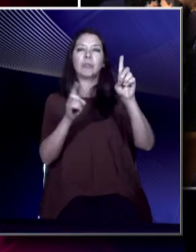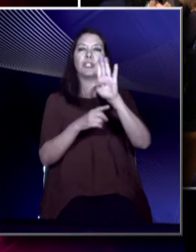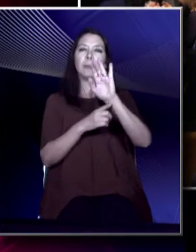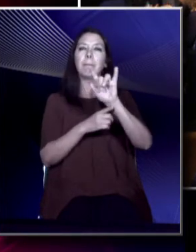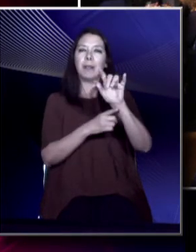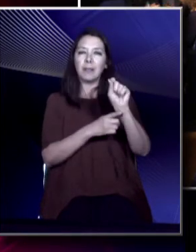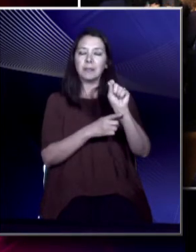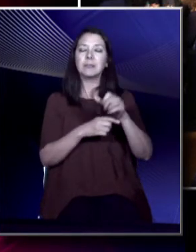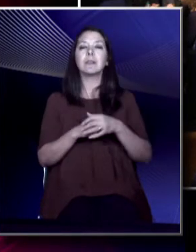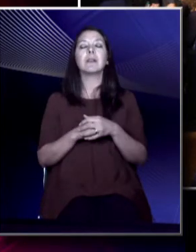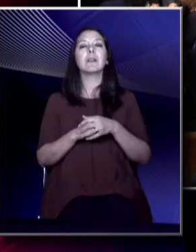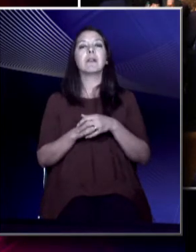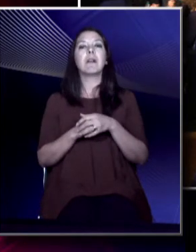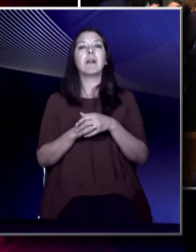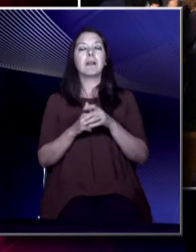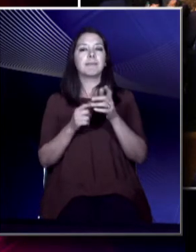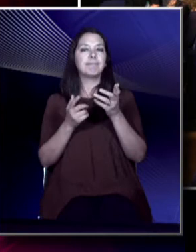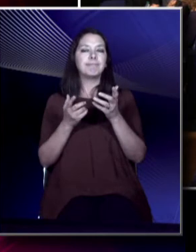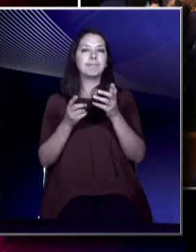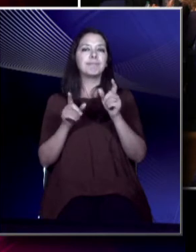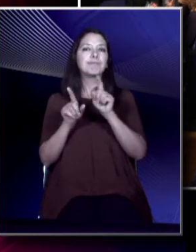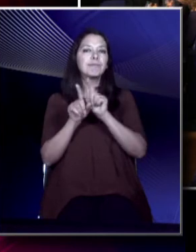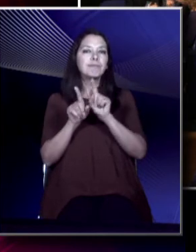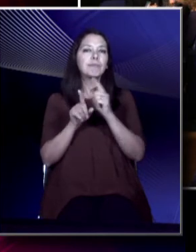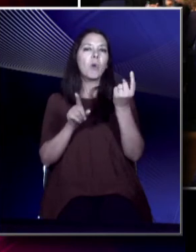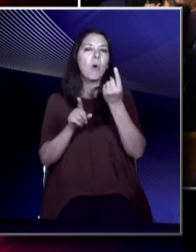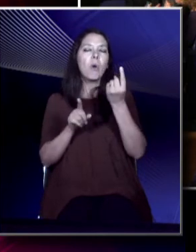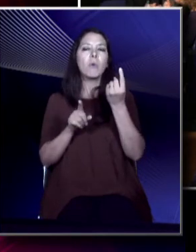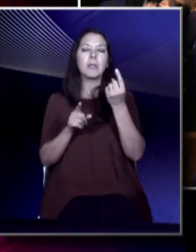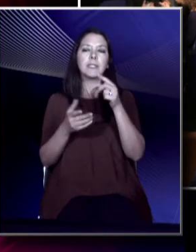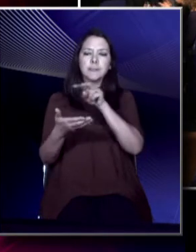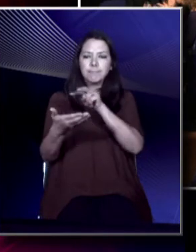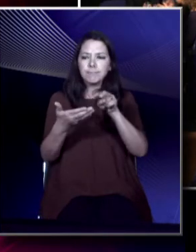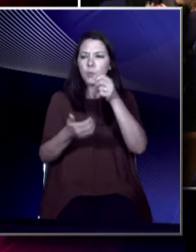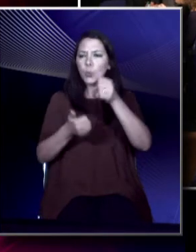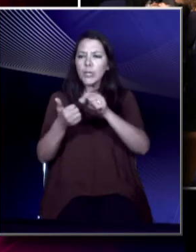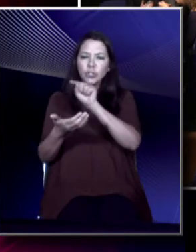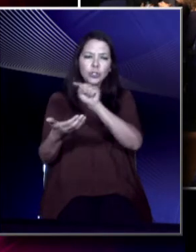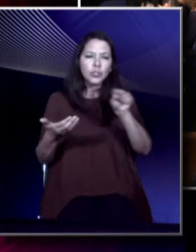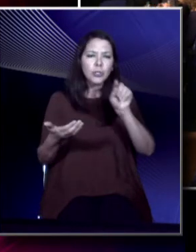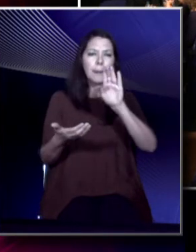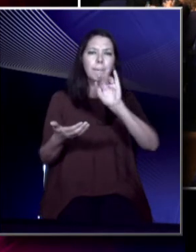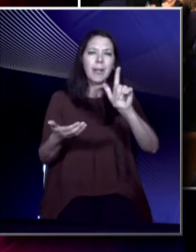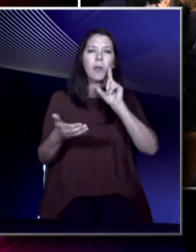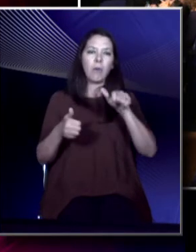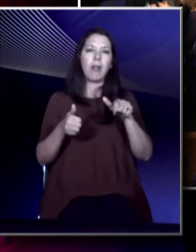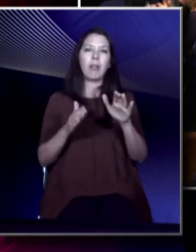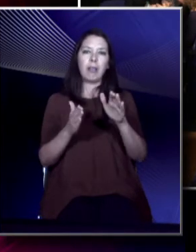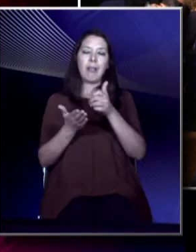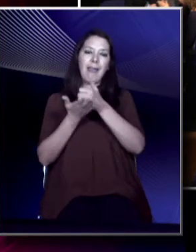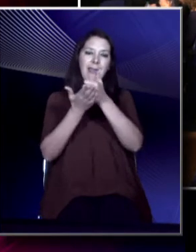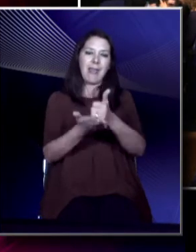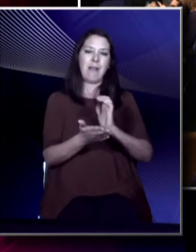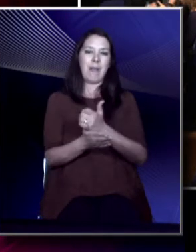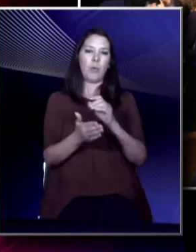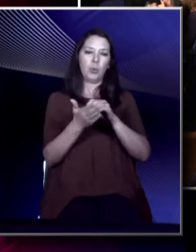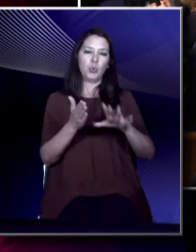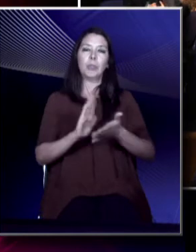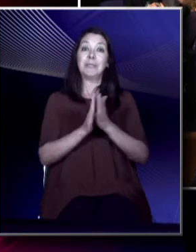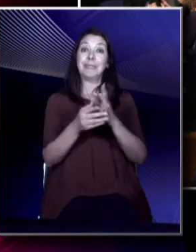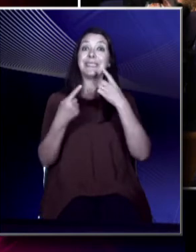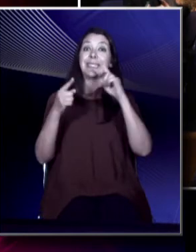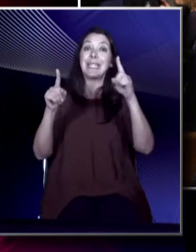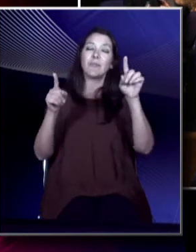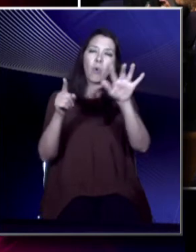we're always looking to see which bills are going to help our students, all students, be successful across the state, and